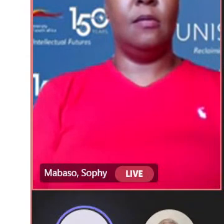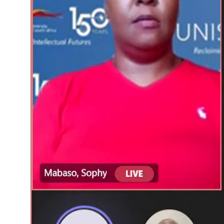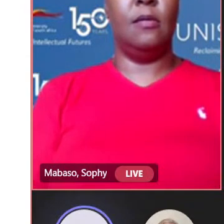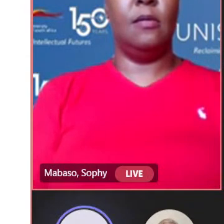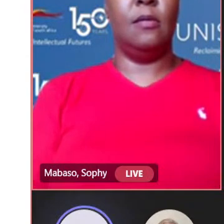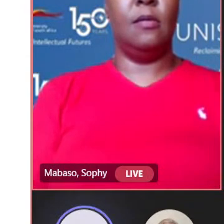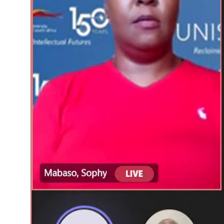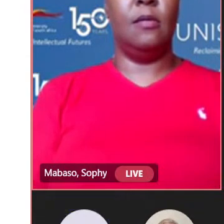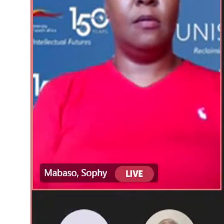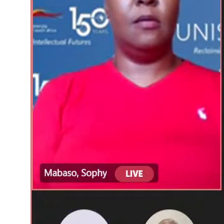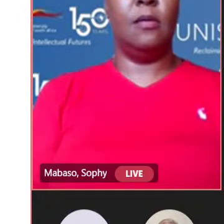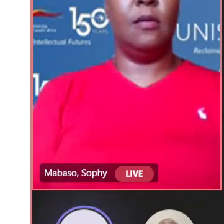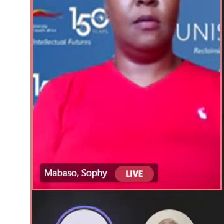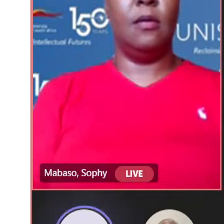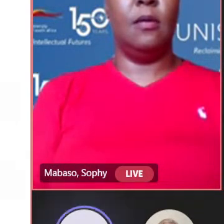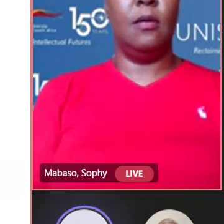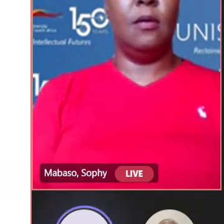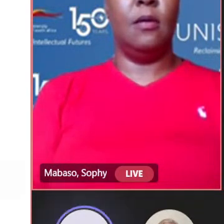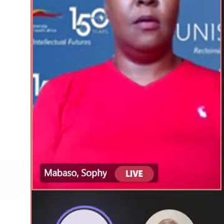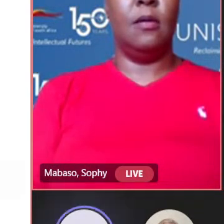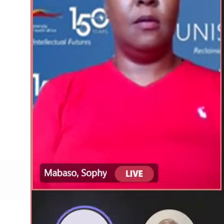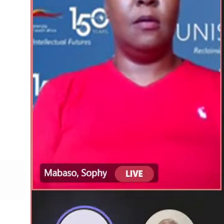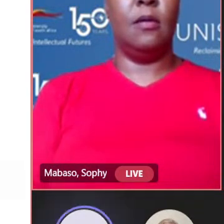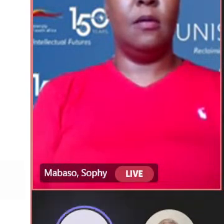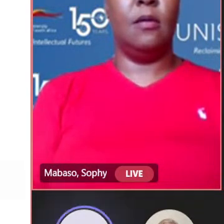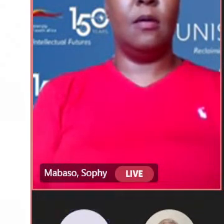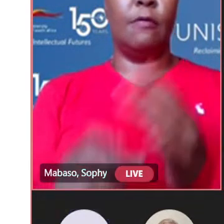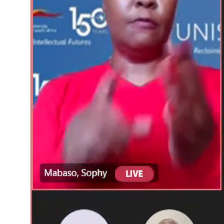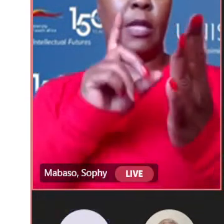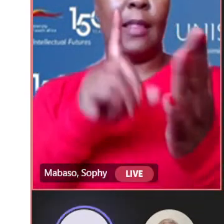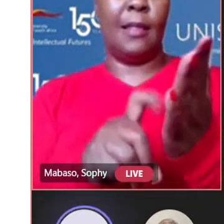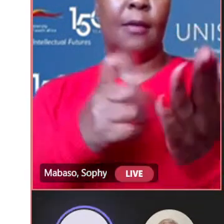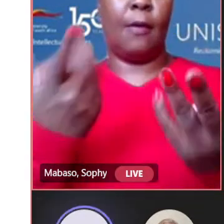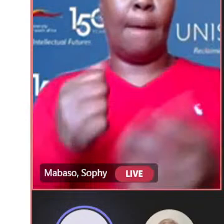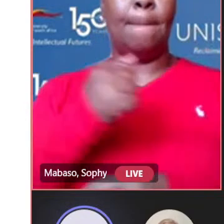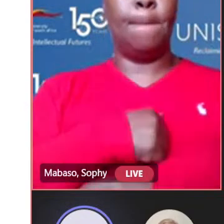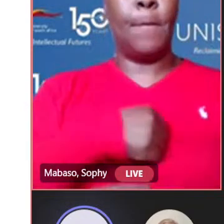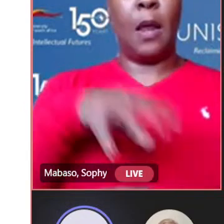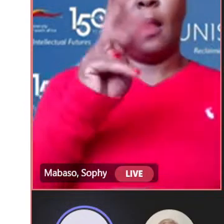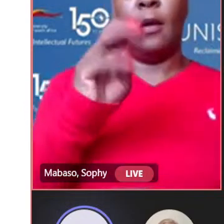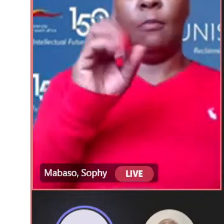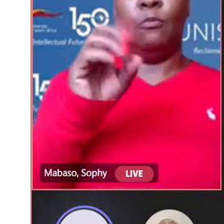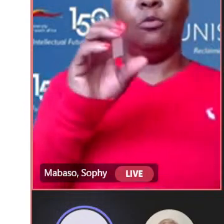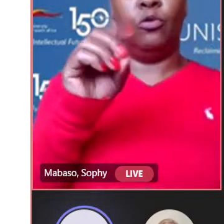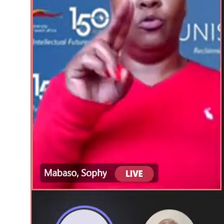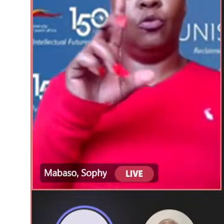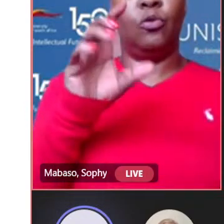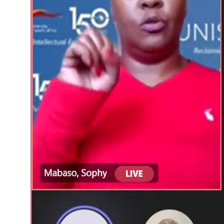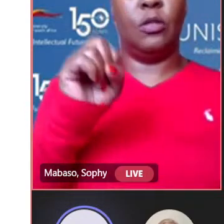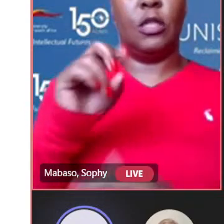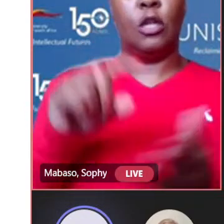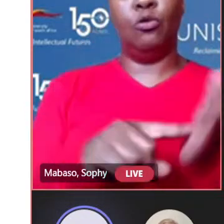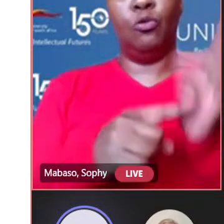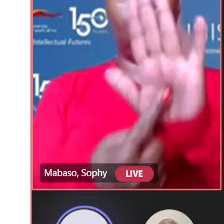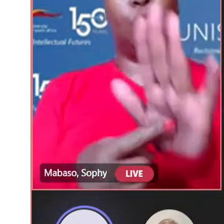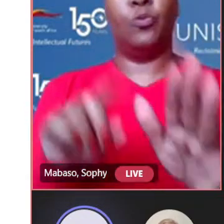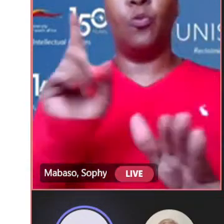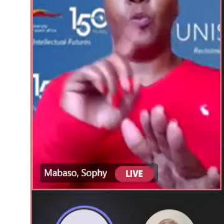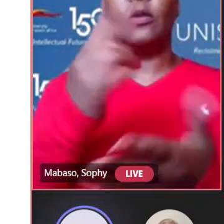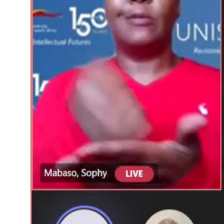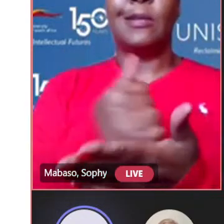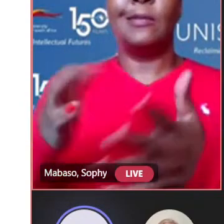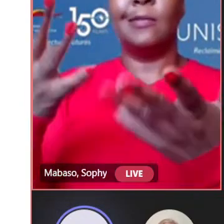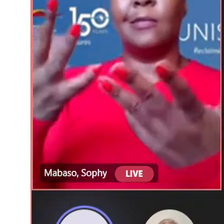going to show, okay, so if I click on my modules, then it shows me the modules I've registered for, but I need to click